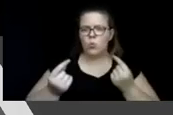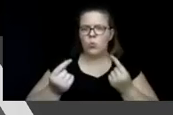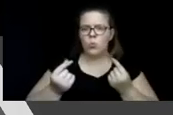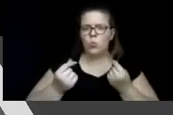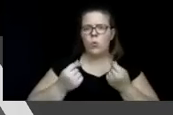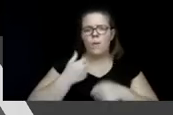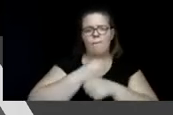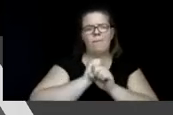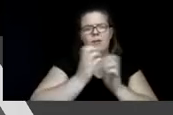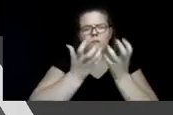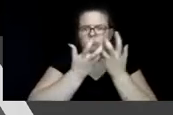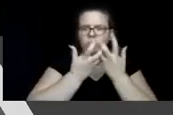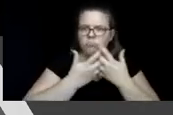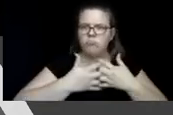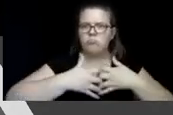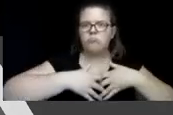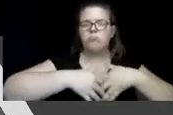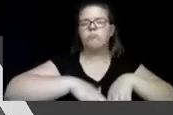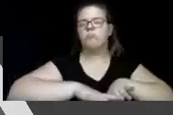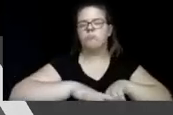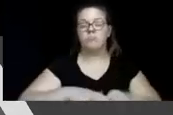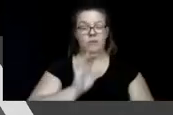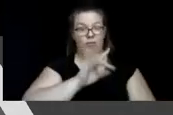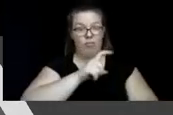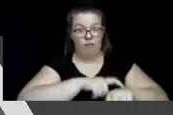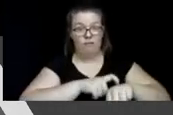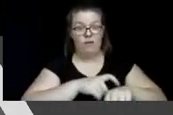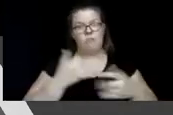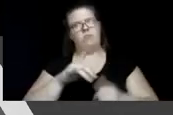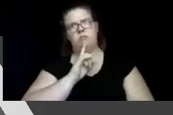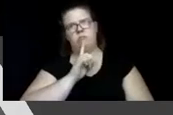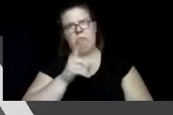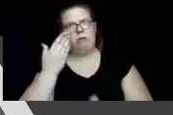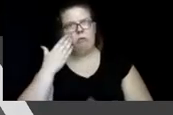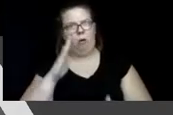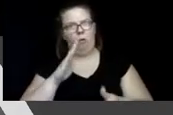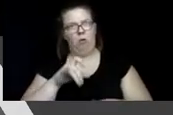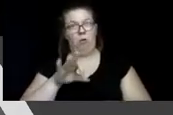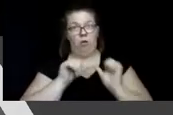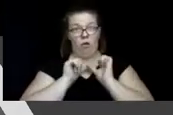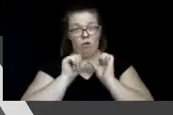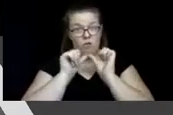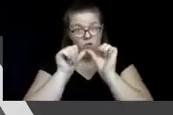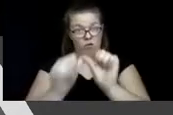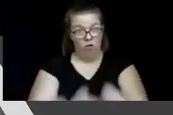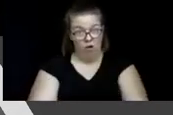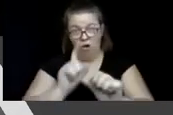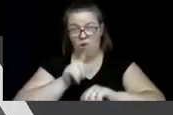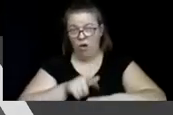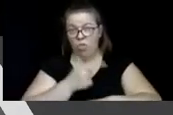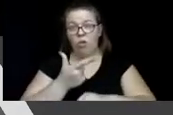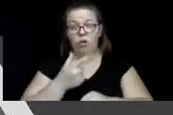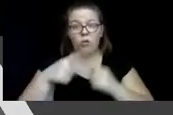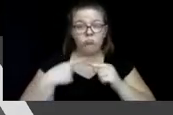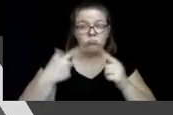this transition? Because at the time, and still, we really don't know how long this is going to happen.